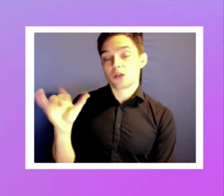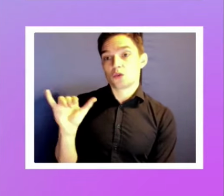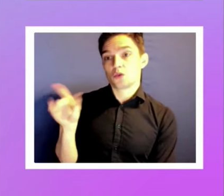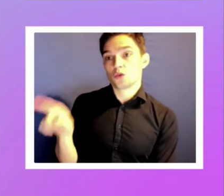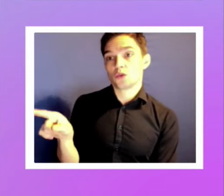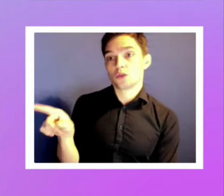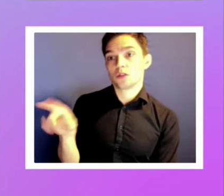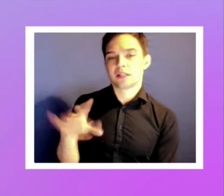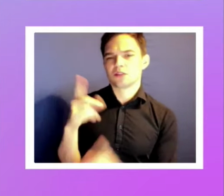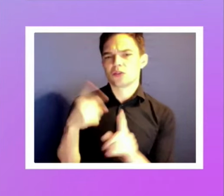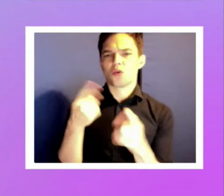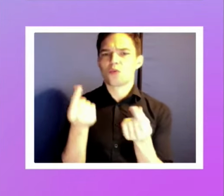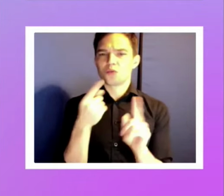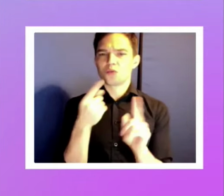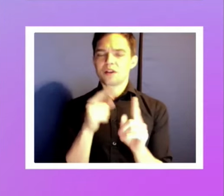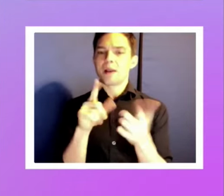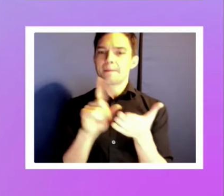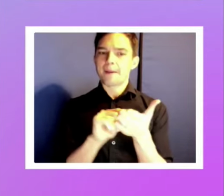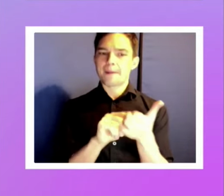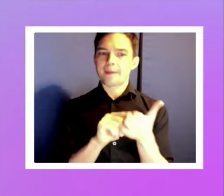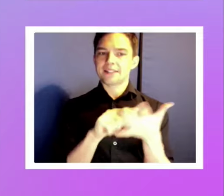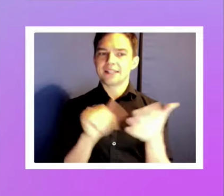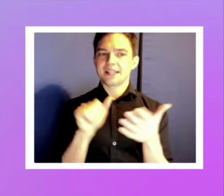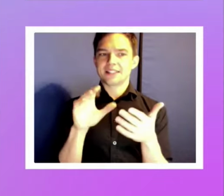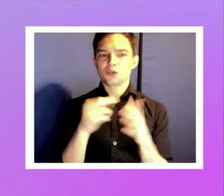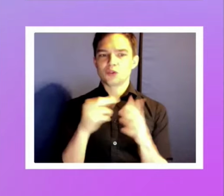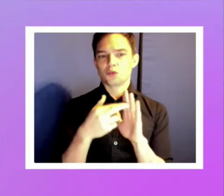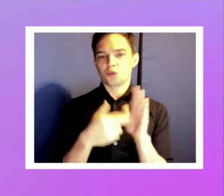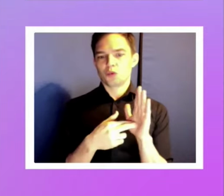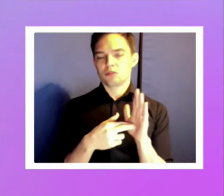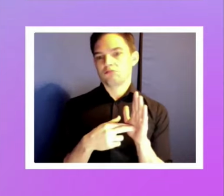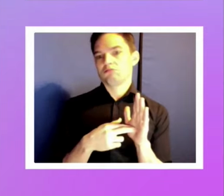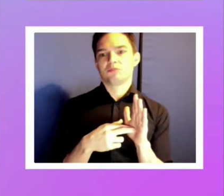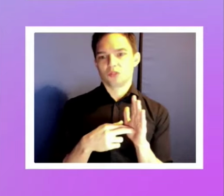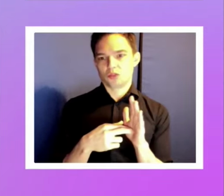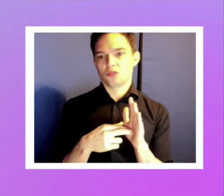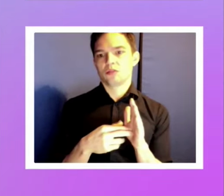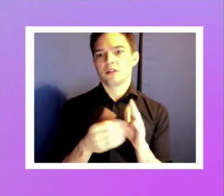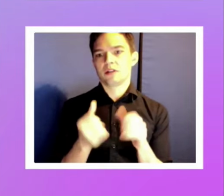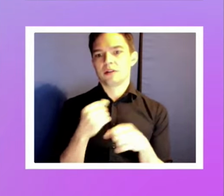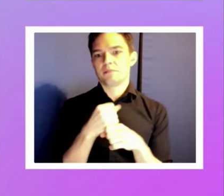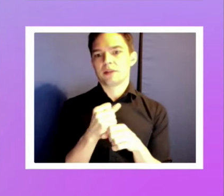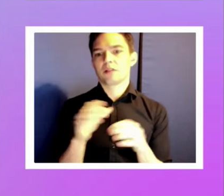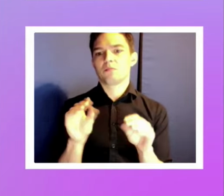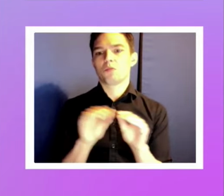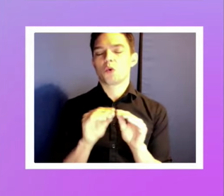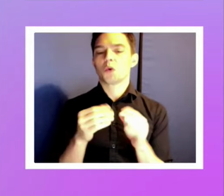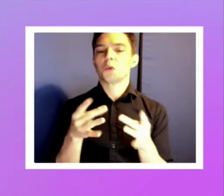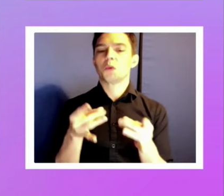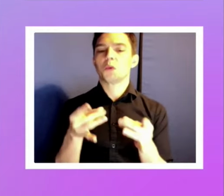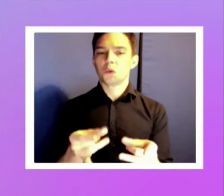of what we're trying to do. We're publishing these ACT rules to further refine how to interpret